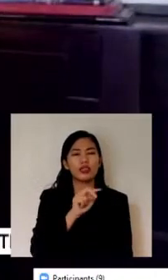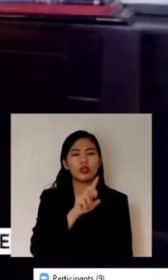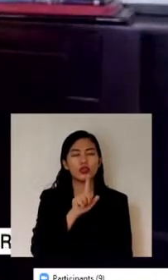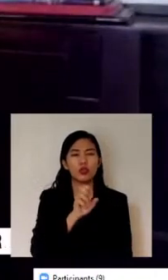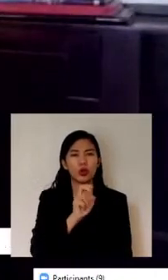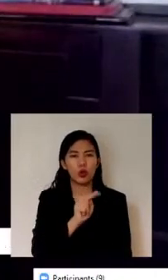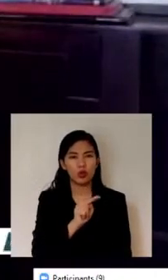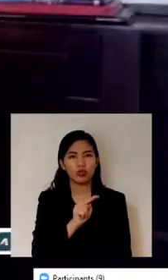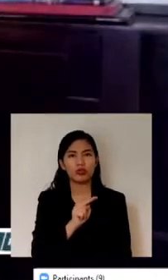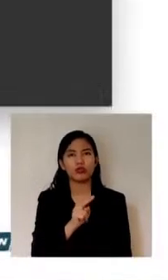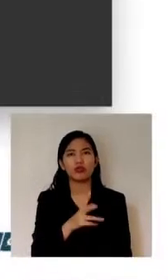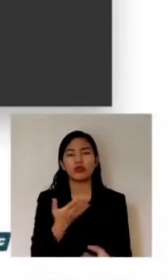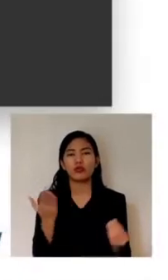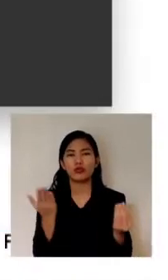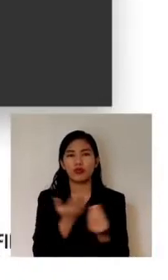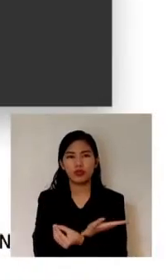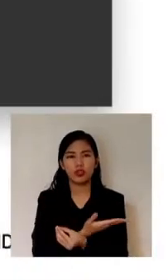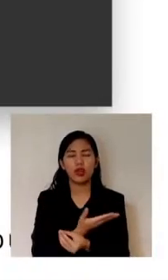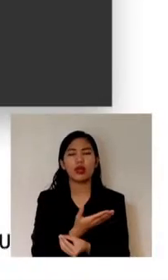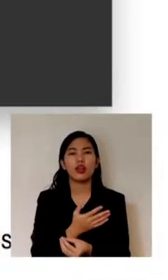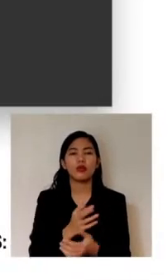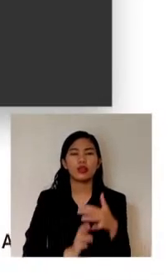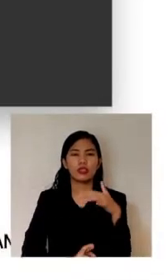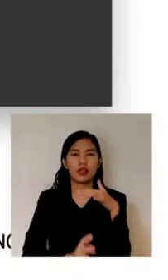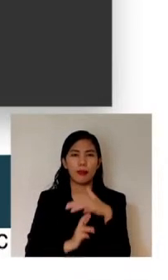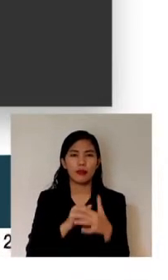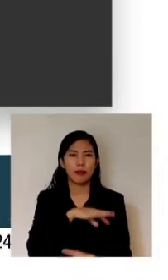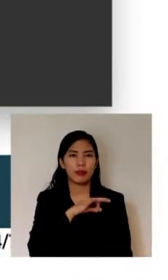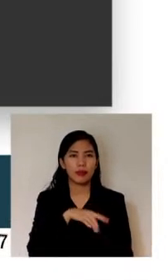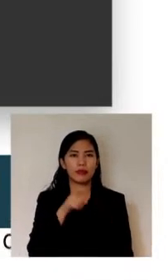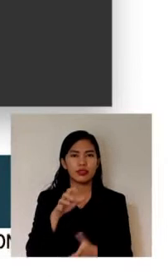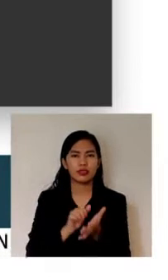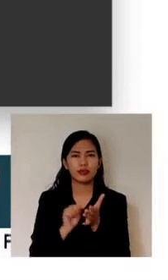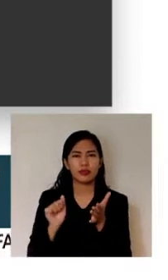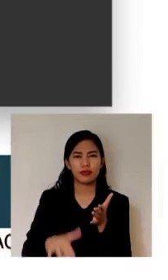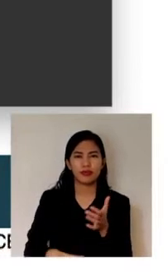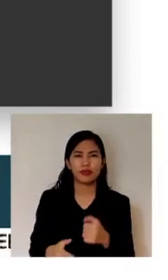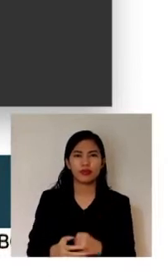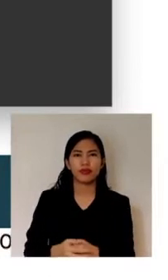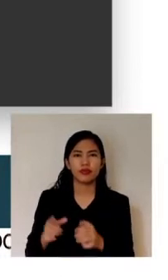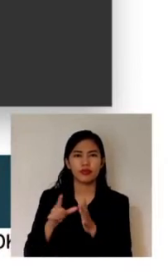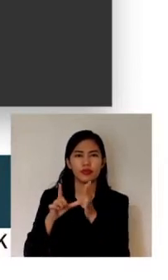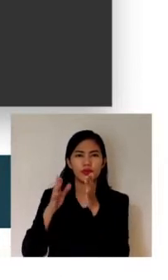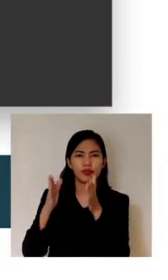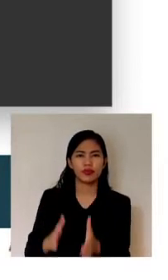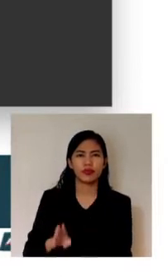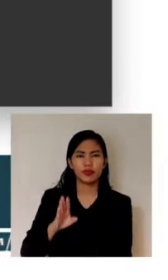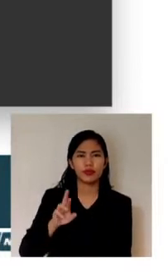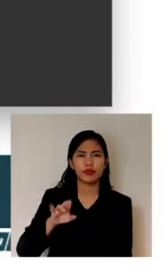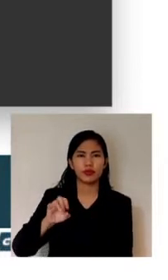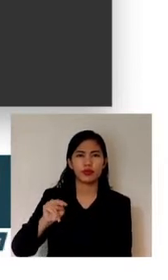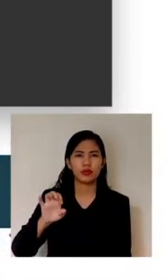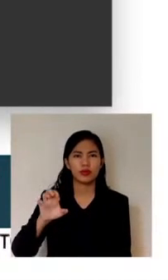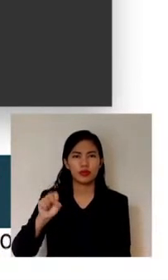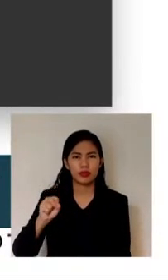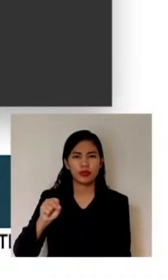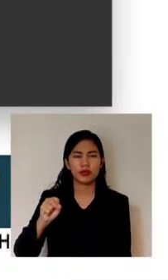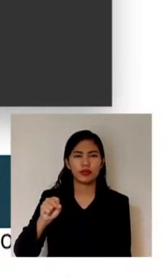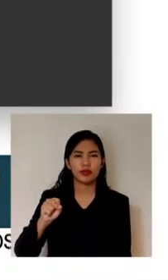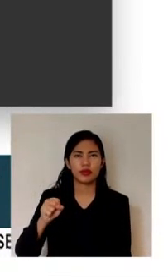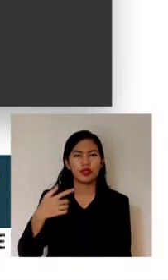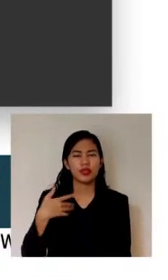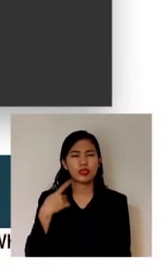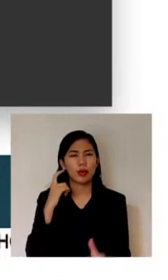benefits forfeited. Partido Federal ng Pilipinas General Counsel Attorney George Briones blames Guanzon for what he